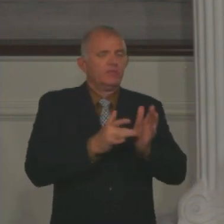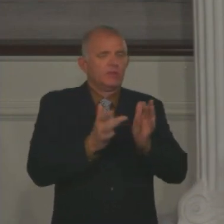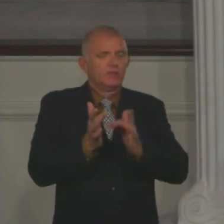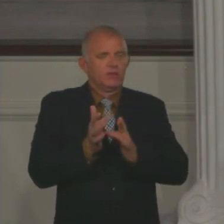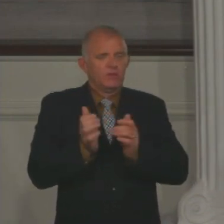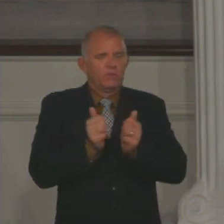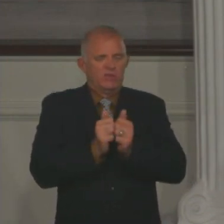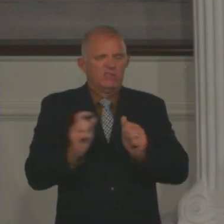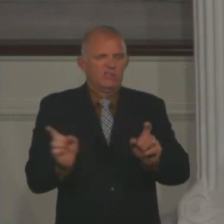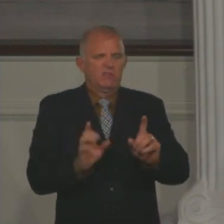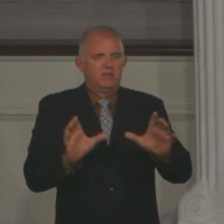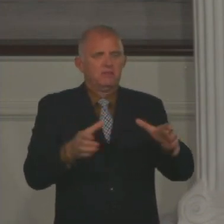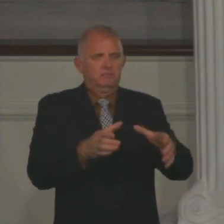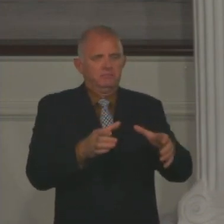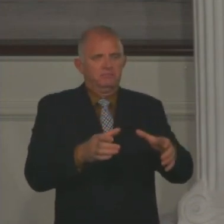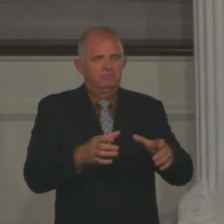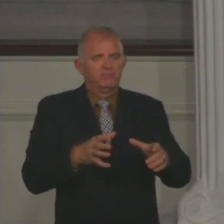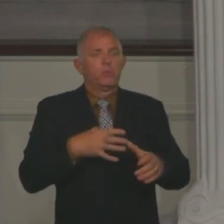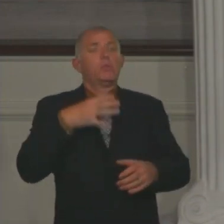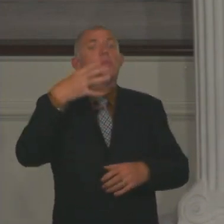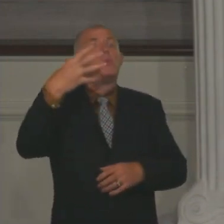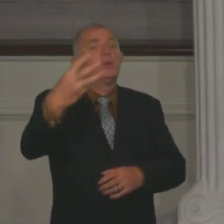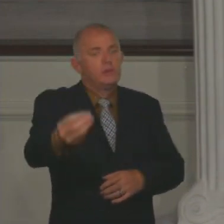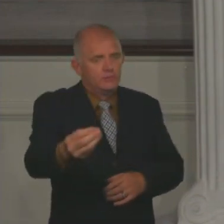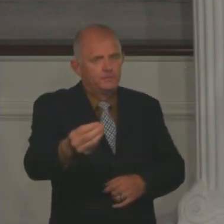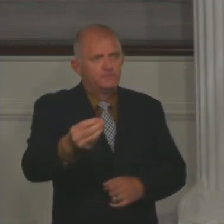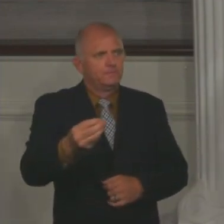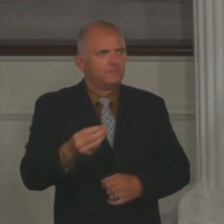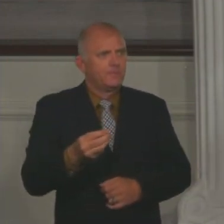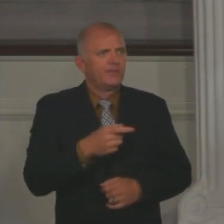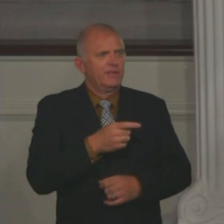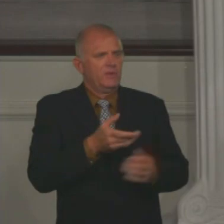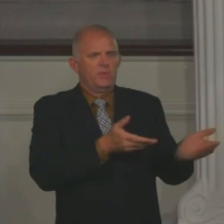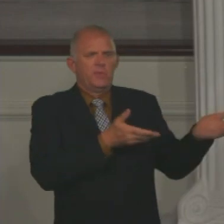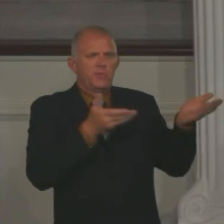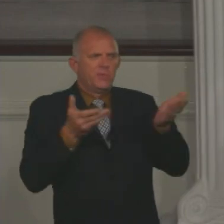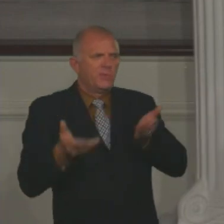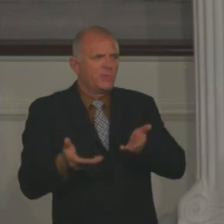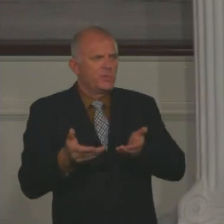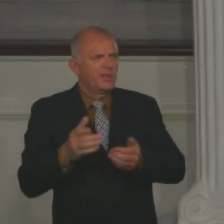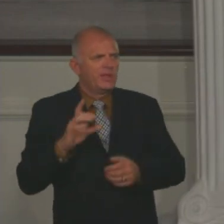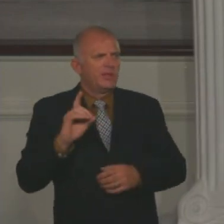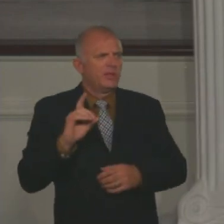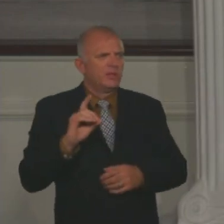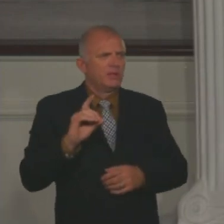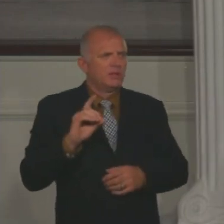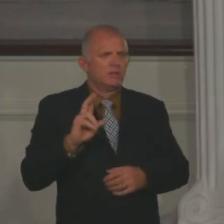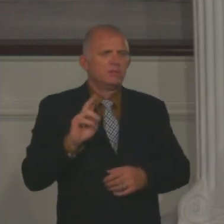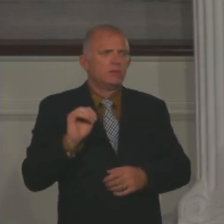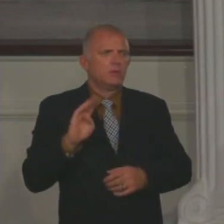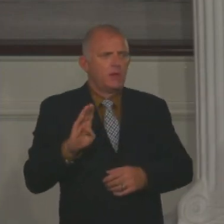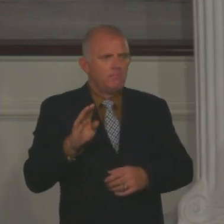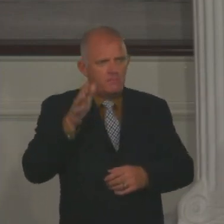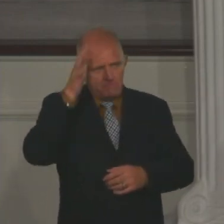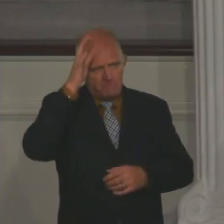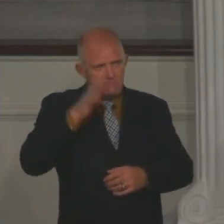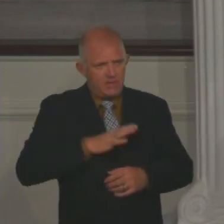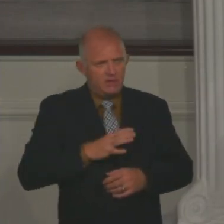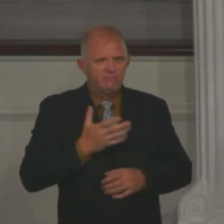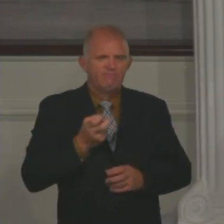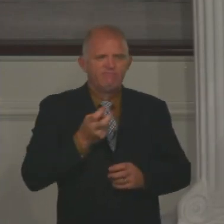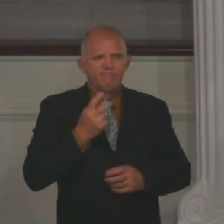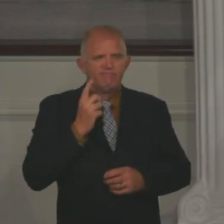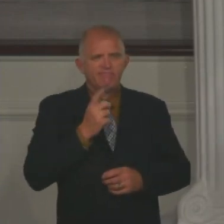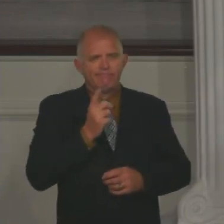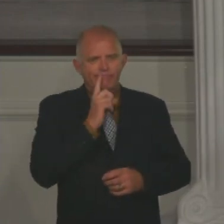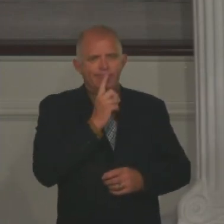disciples. Behold, they brought to him a dumb man possessed with a devil. And when the devil was cast out, the dumb